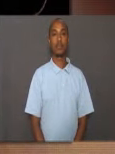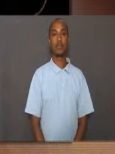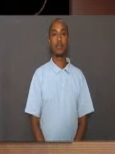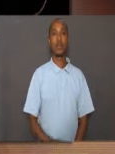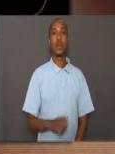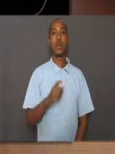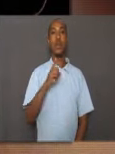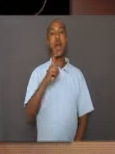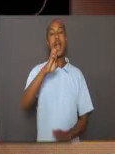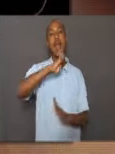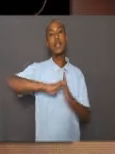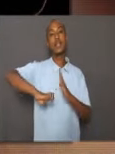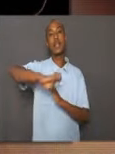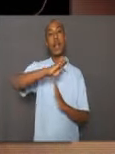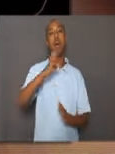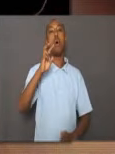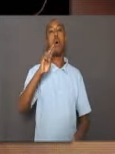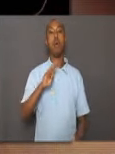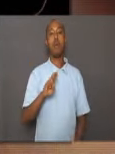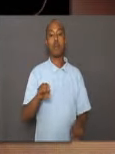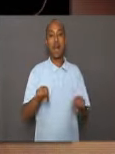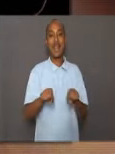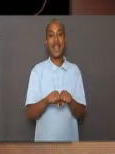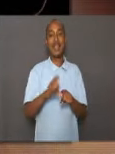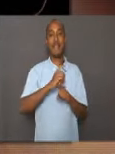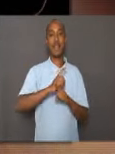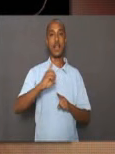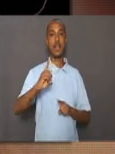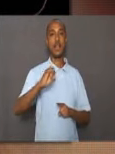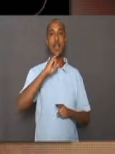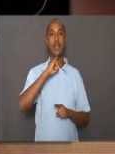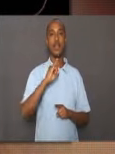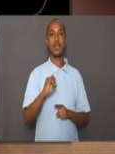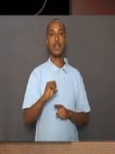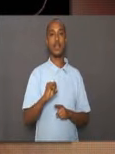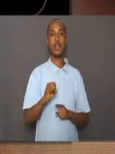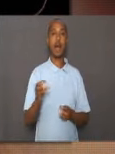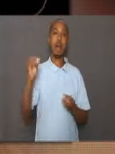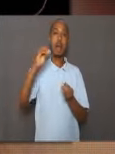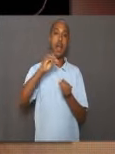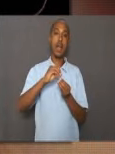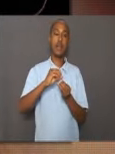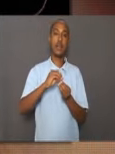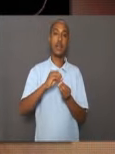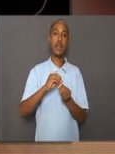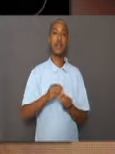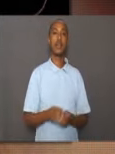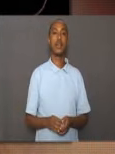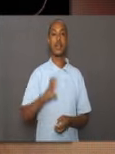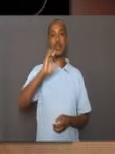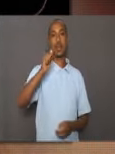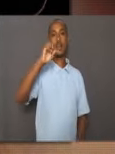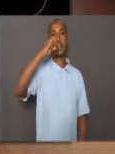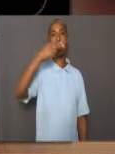When an electrical or magnetic field is applied in the path of the